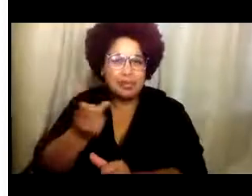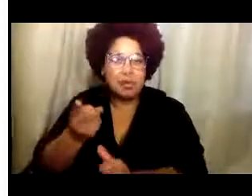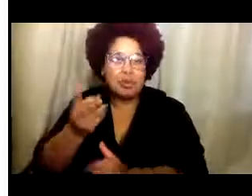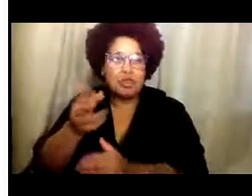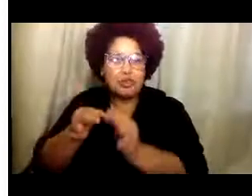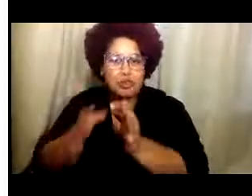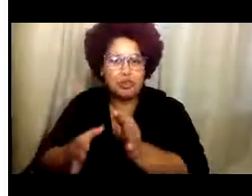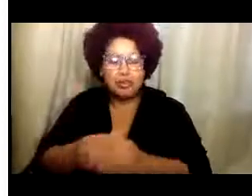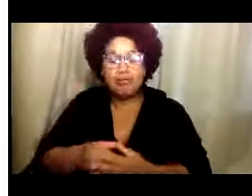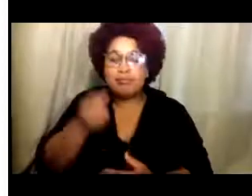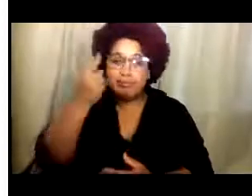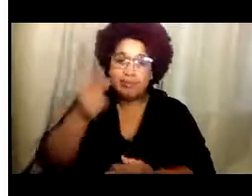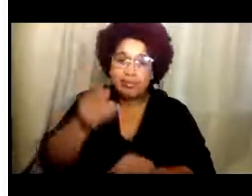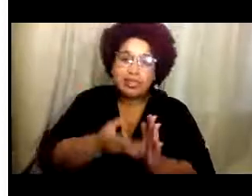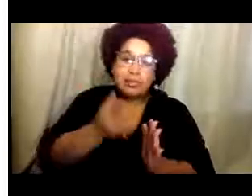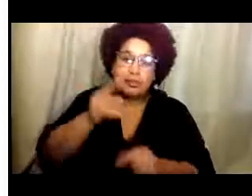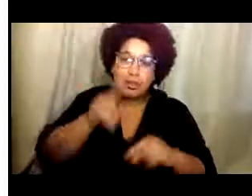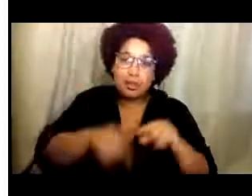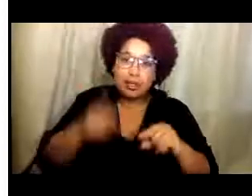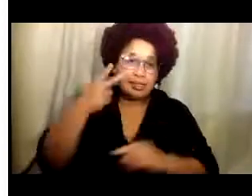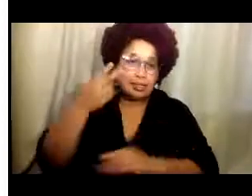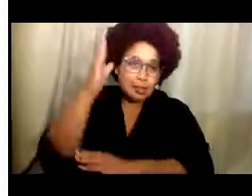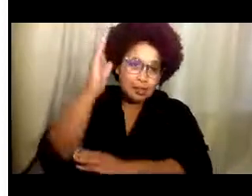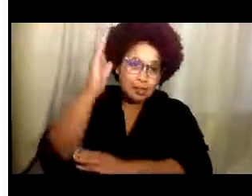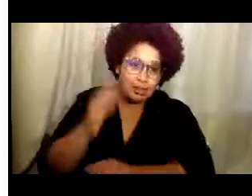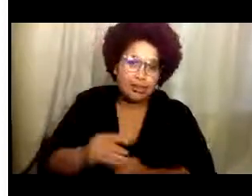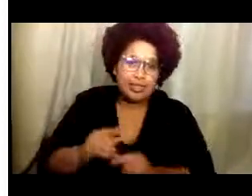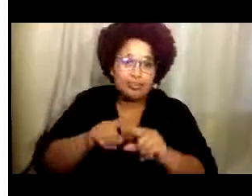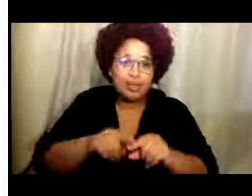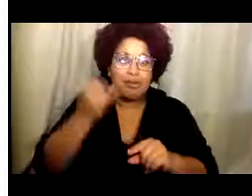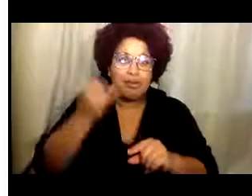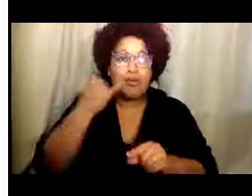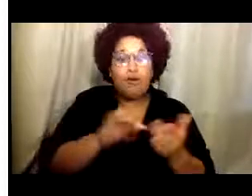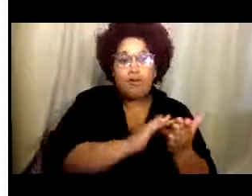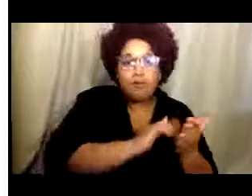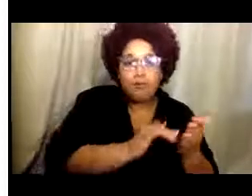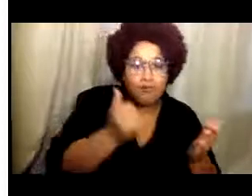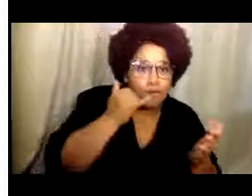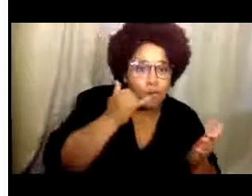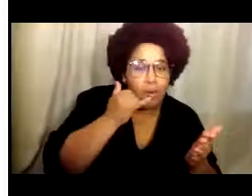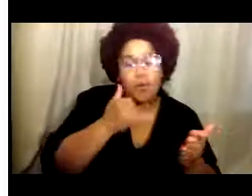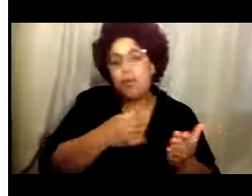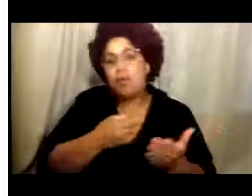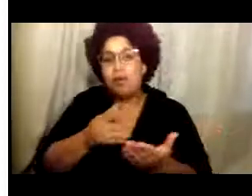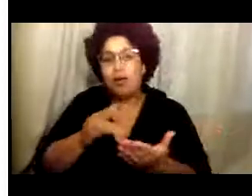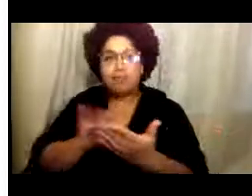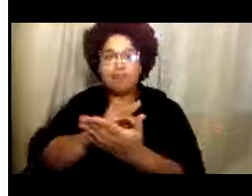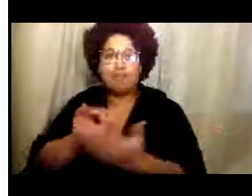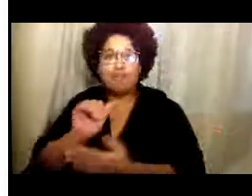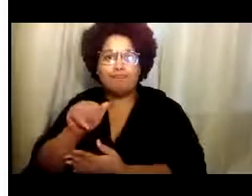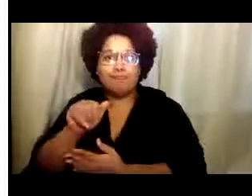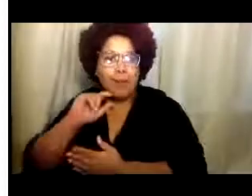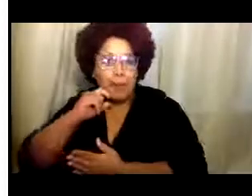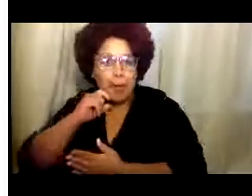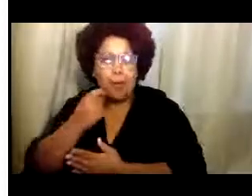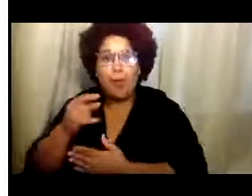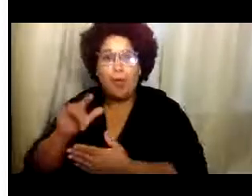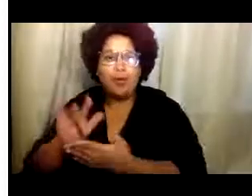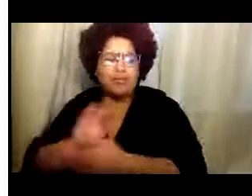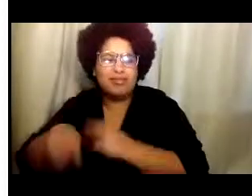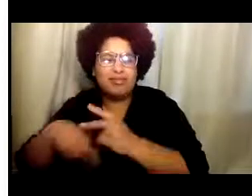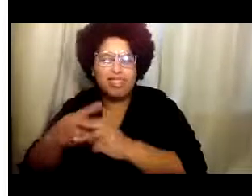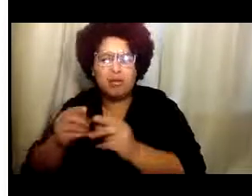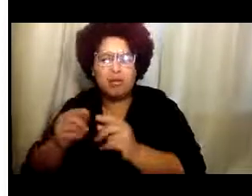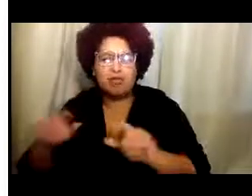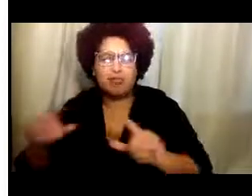that sometimes you cannot see the presenter. We apologize for the inconvenience, but we want to make sure that this live meeting